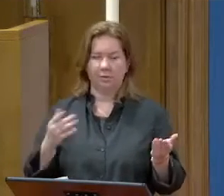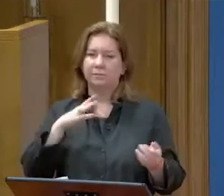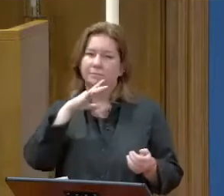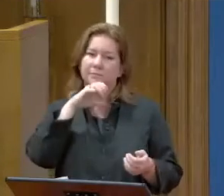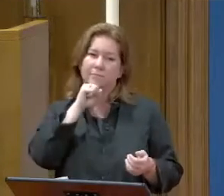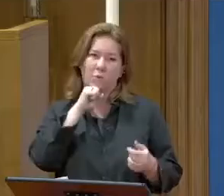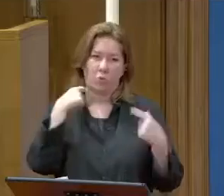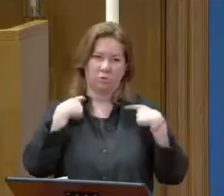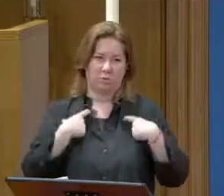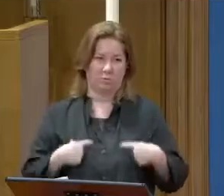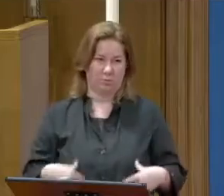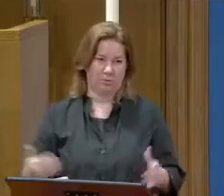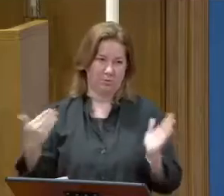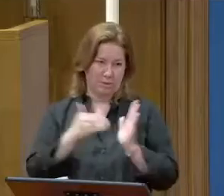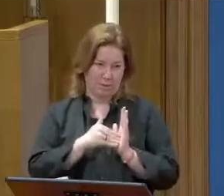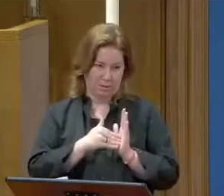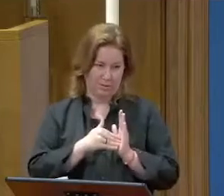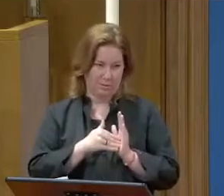stole again,